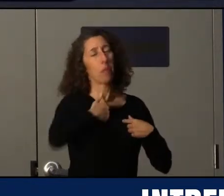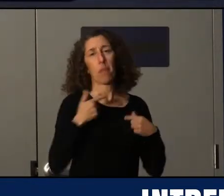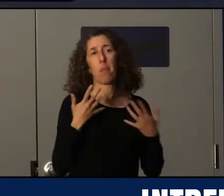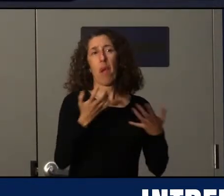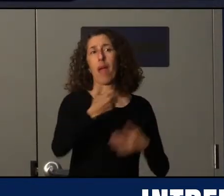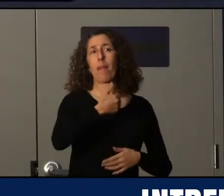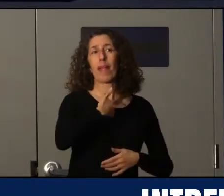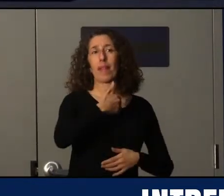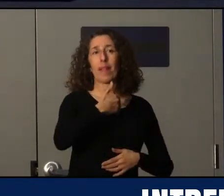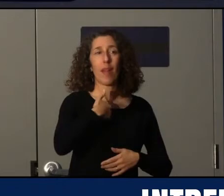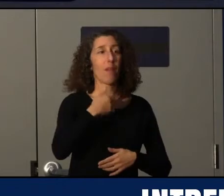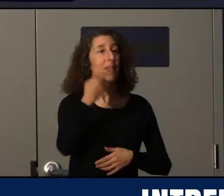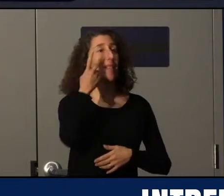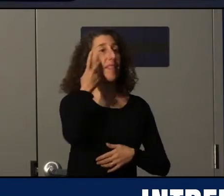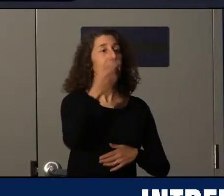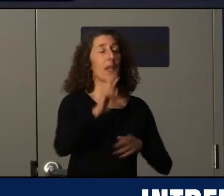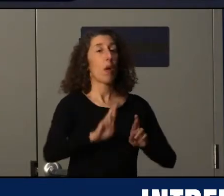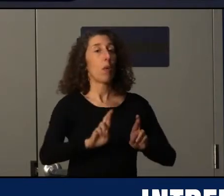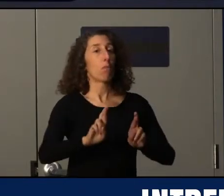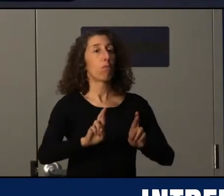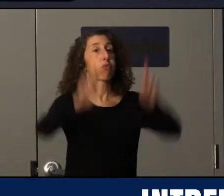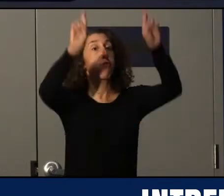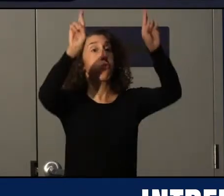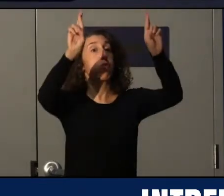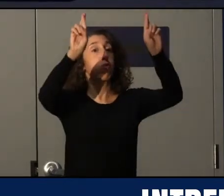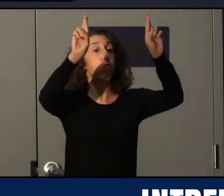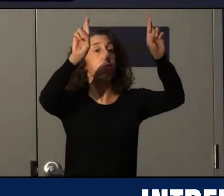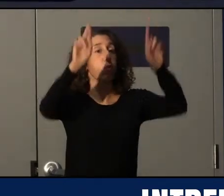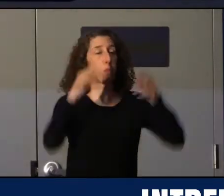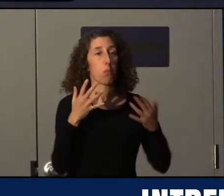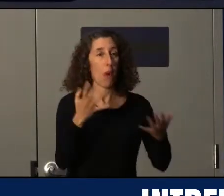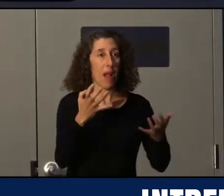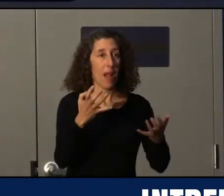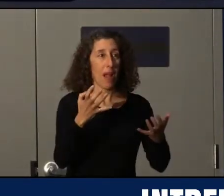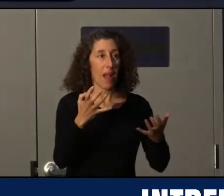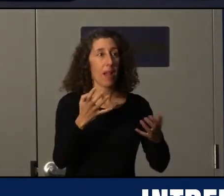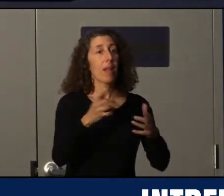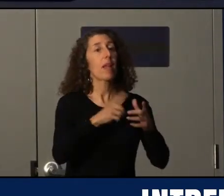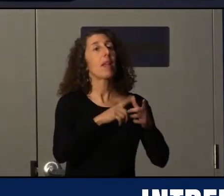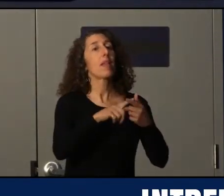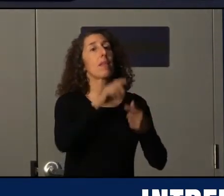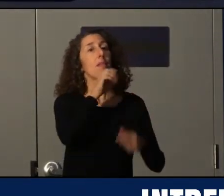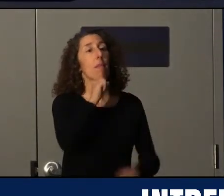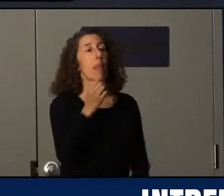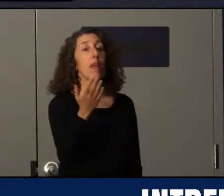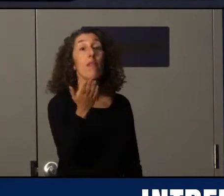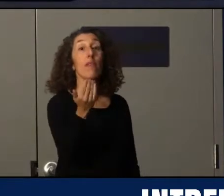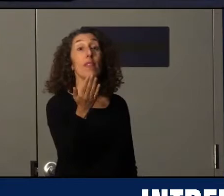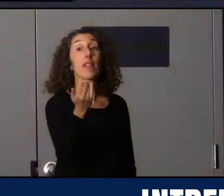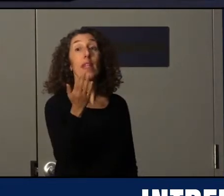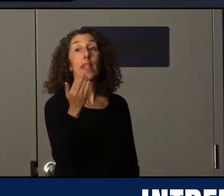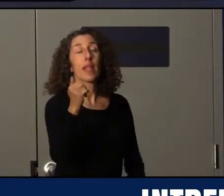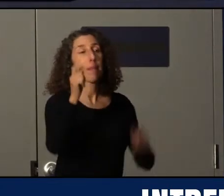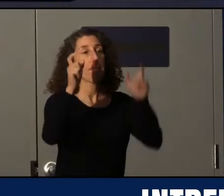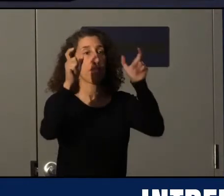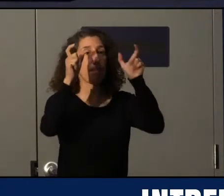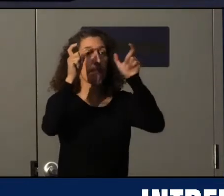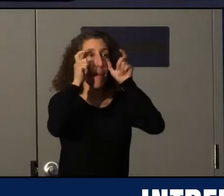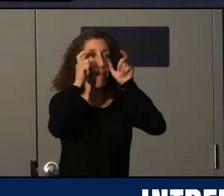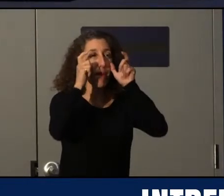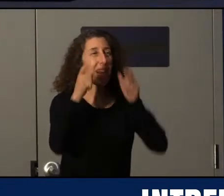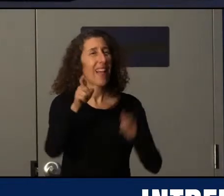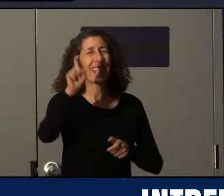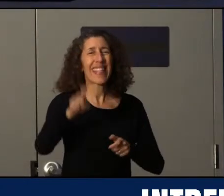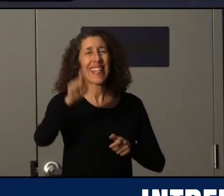space shuttle. And then about 15, I got glasses, and because I wanted to go to the Air Force Academy in